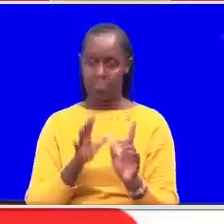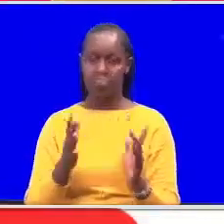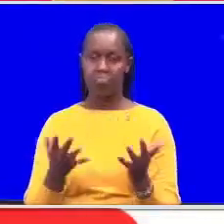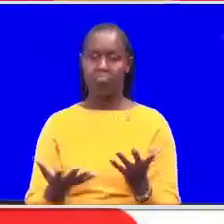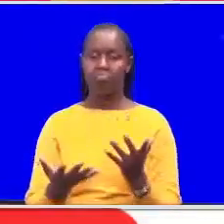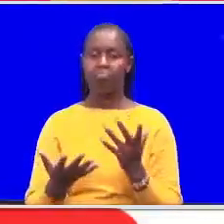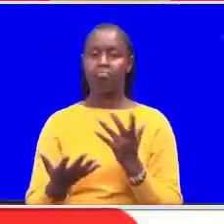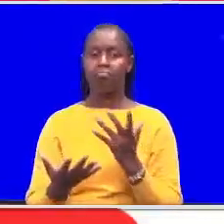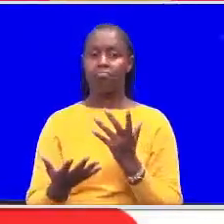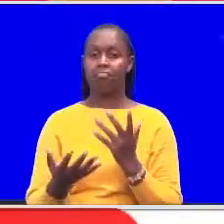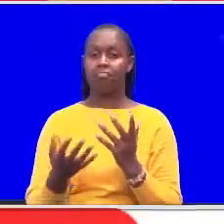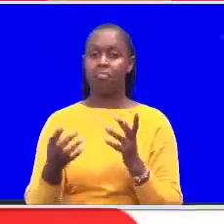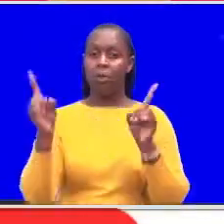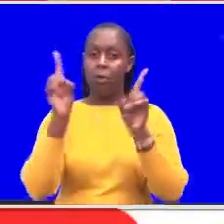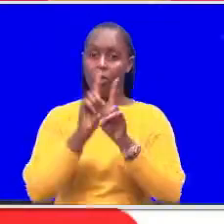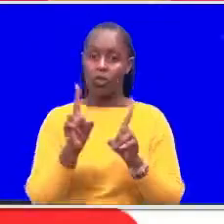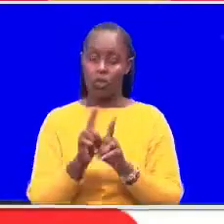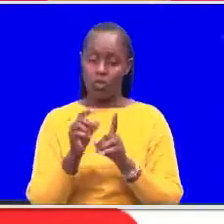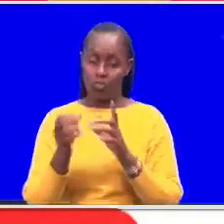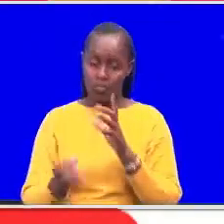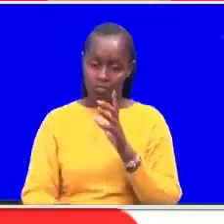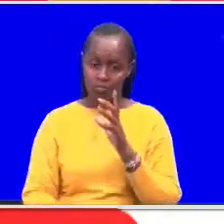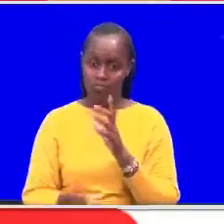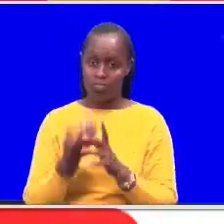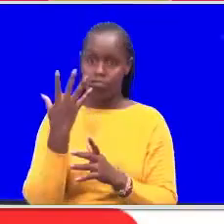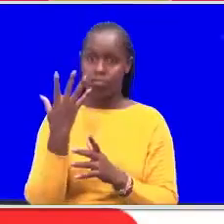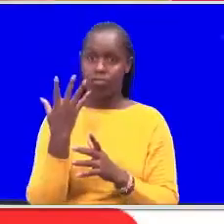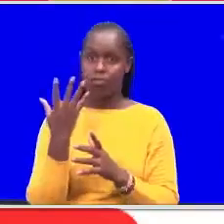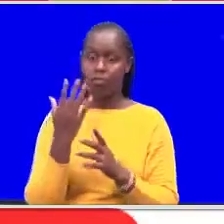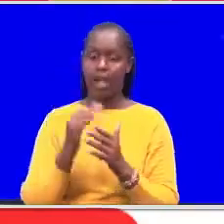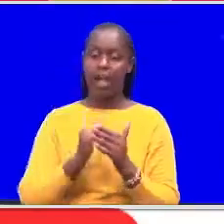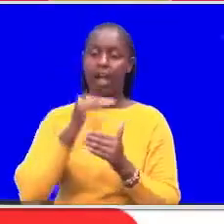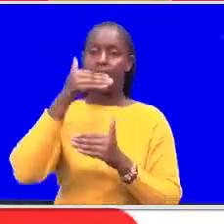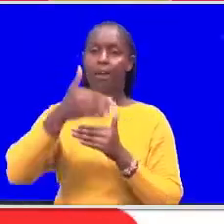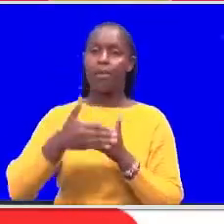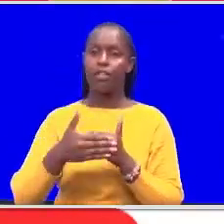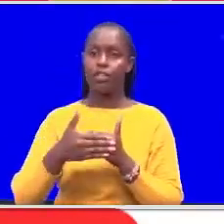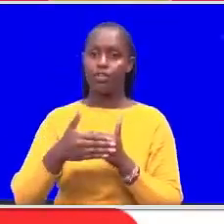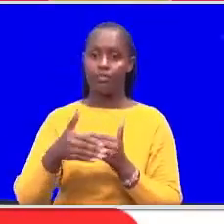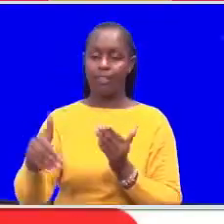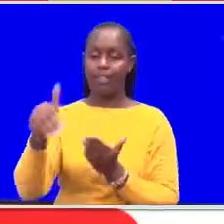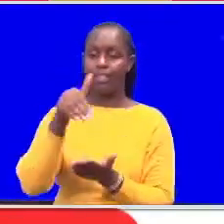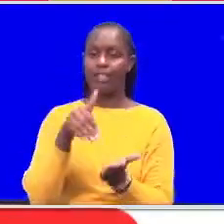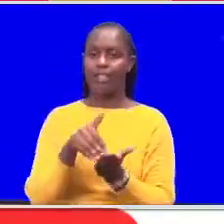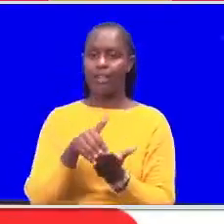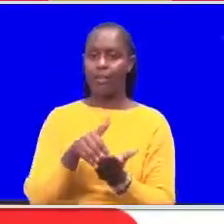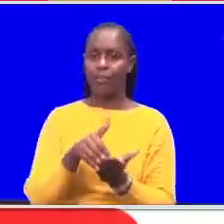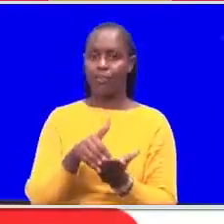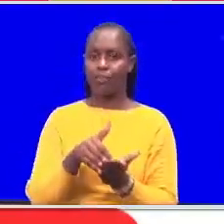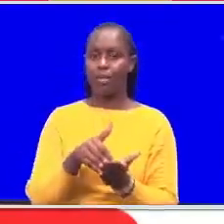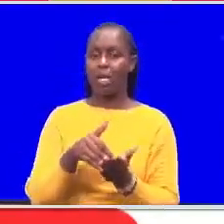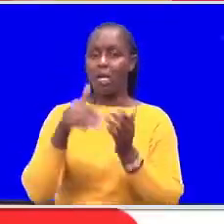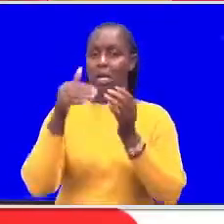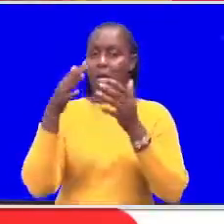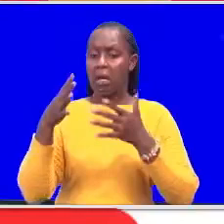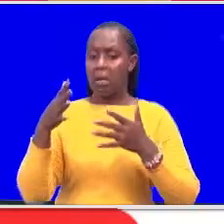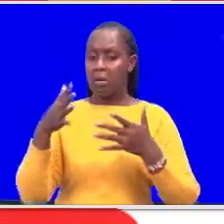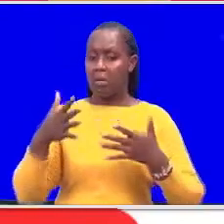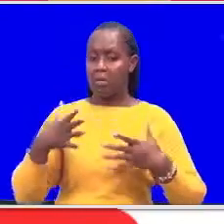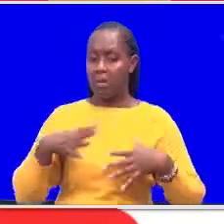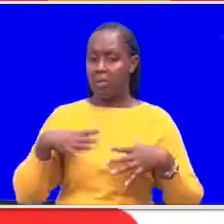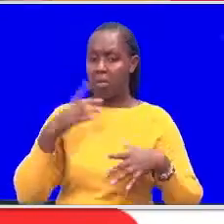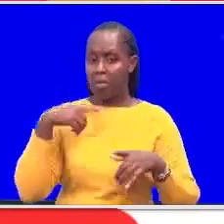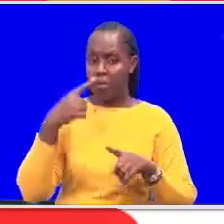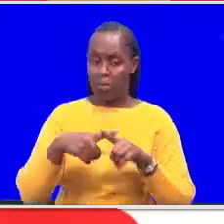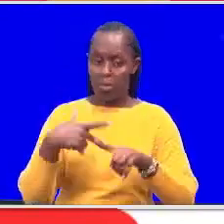in establishment of rehabilitation centers, so that those who are addicted, those are patients, they